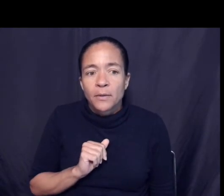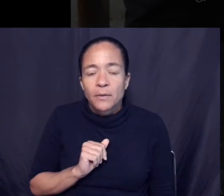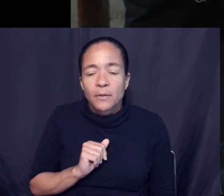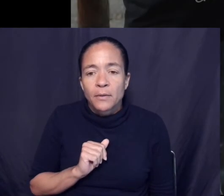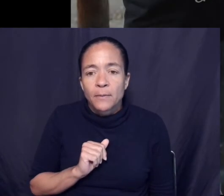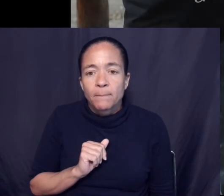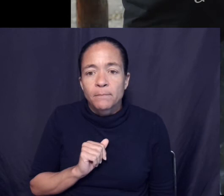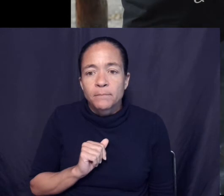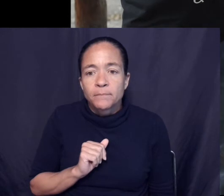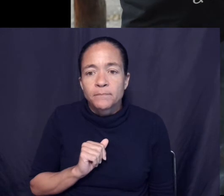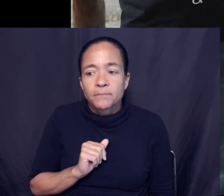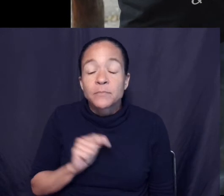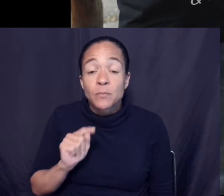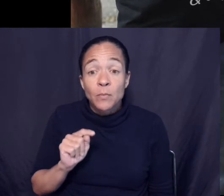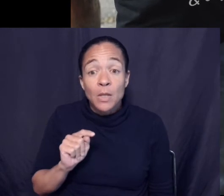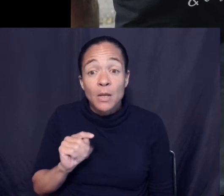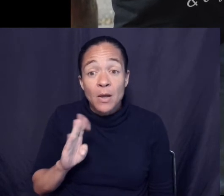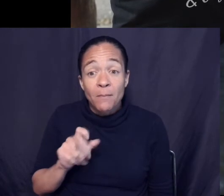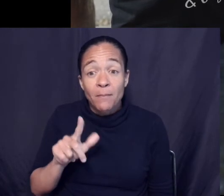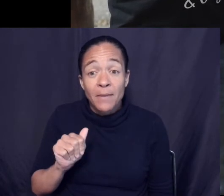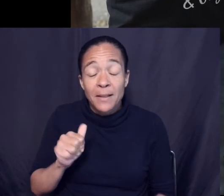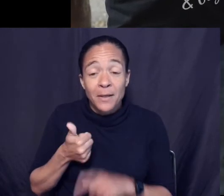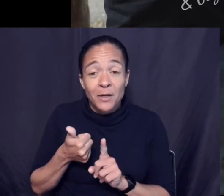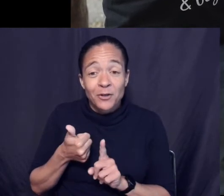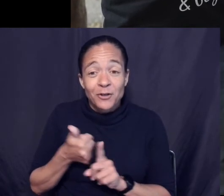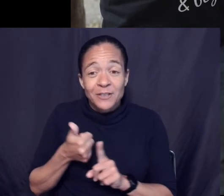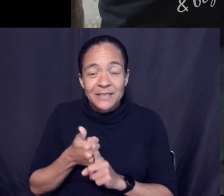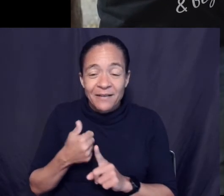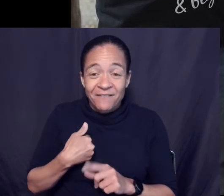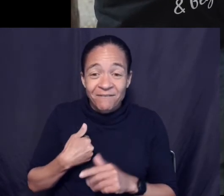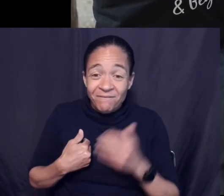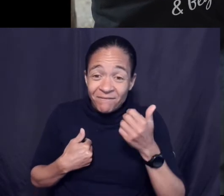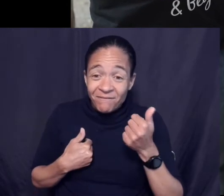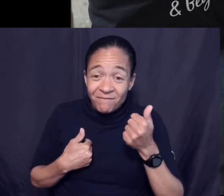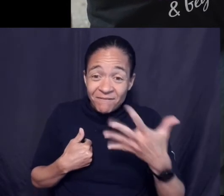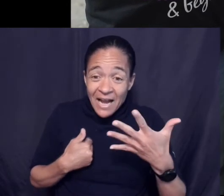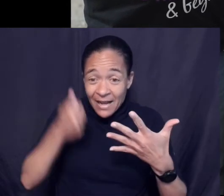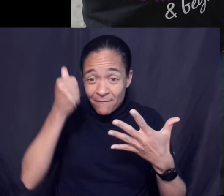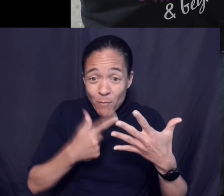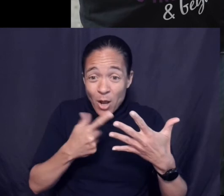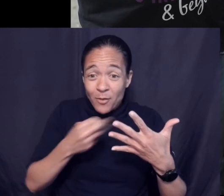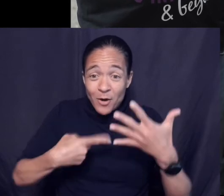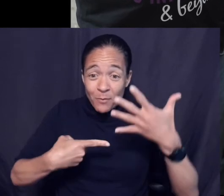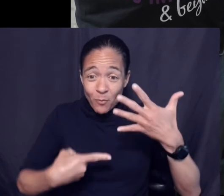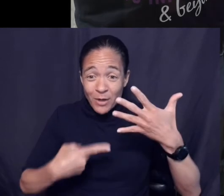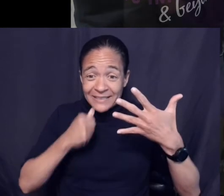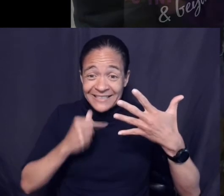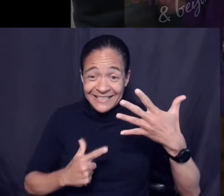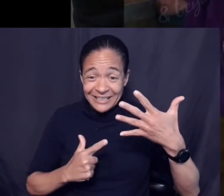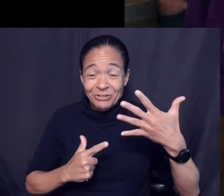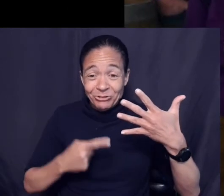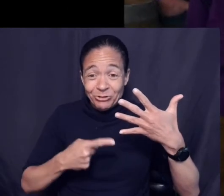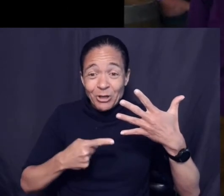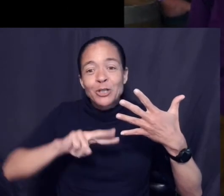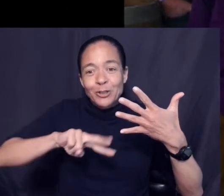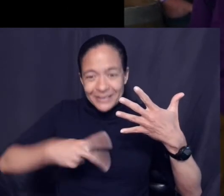cyclomegalovirus. Bella come along as the little sister to 5 brothers and a sister.